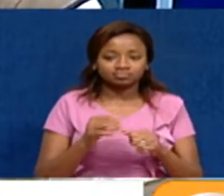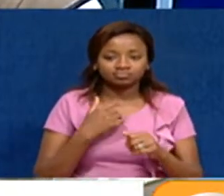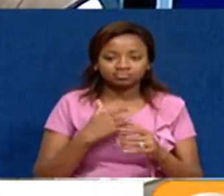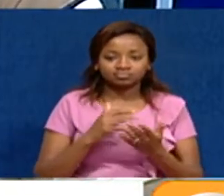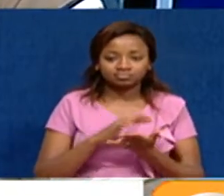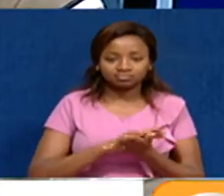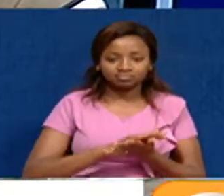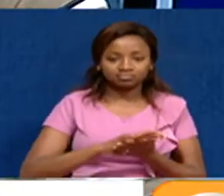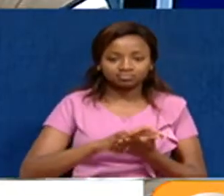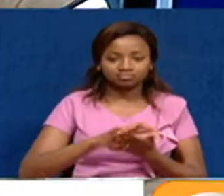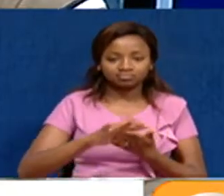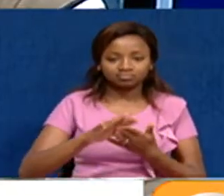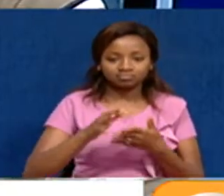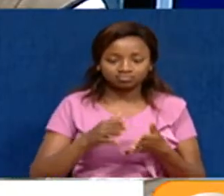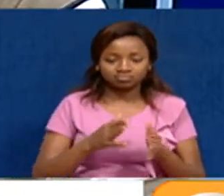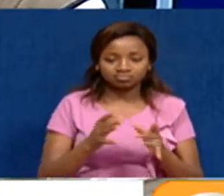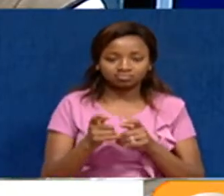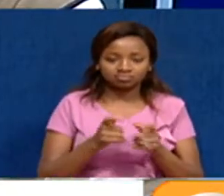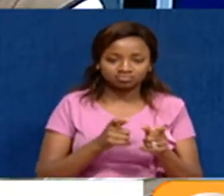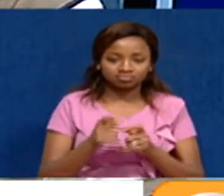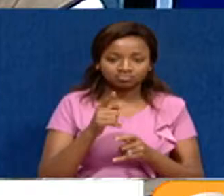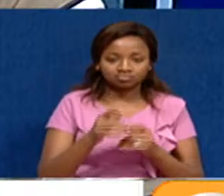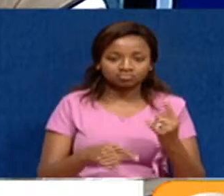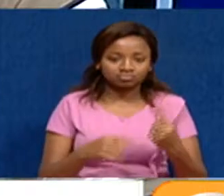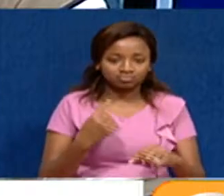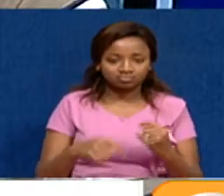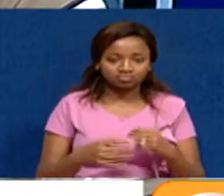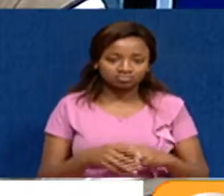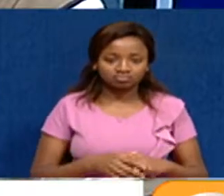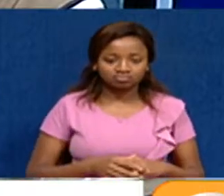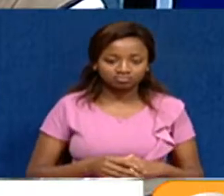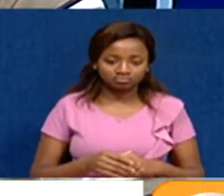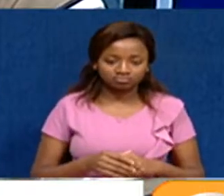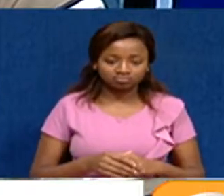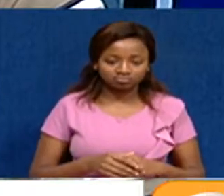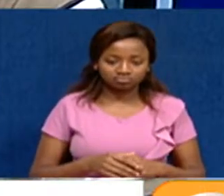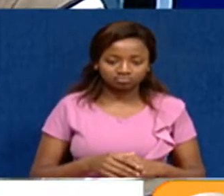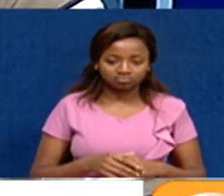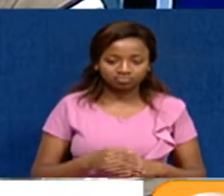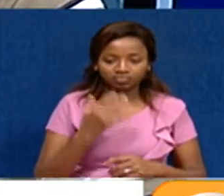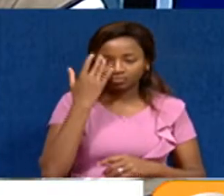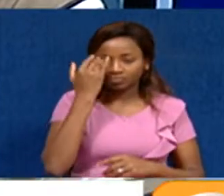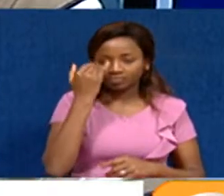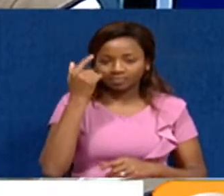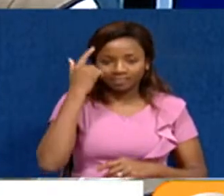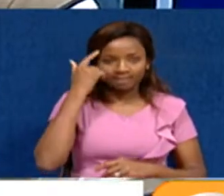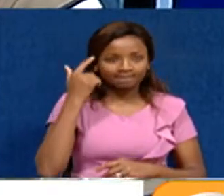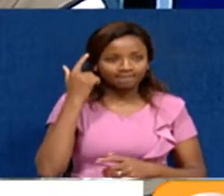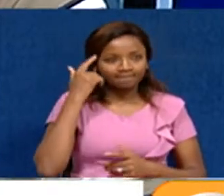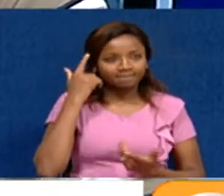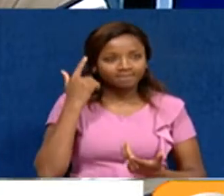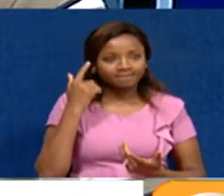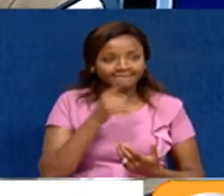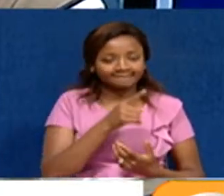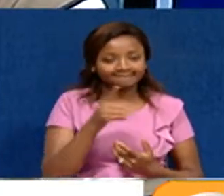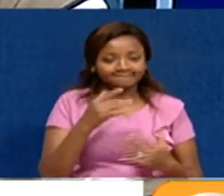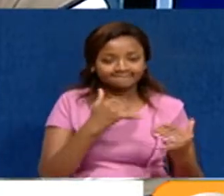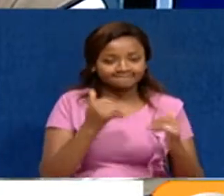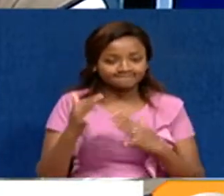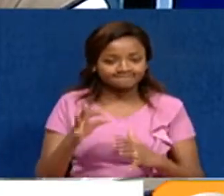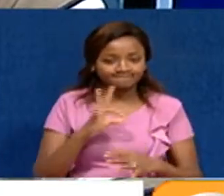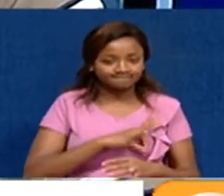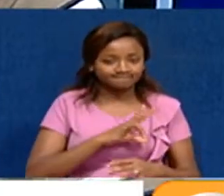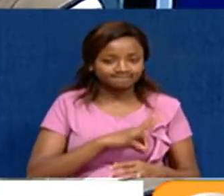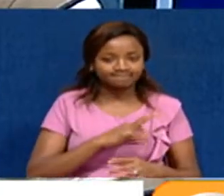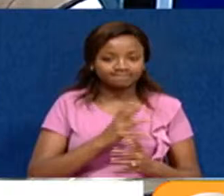managing the game. Because I think for the players to benefit, I think all this